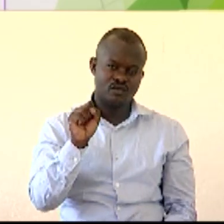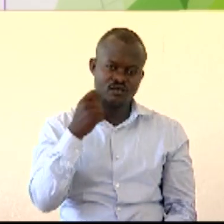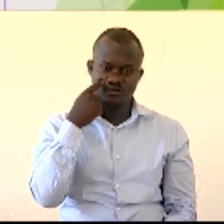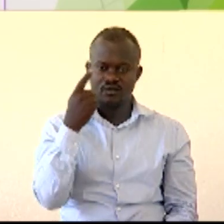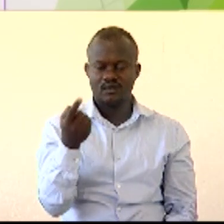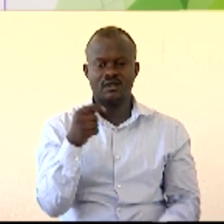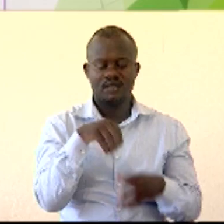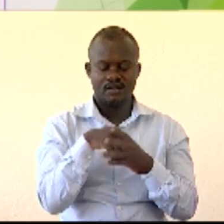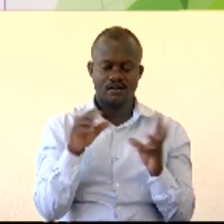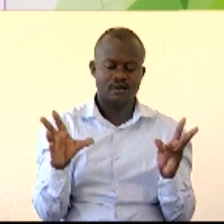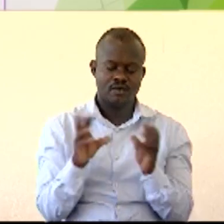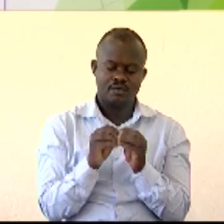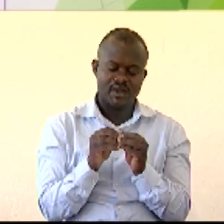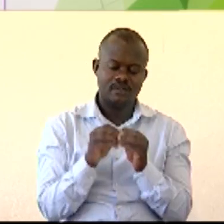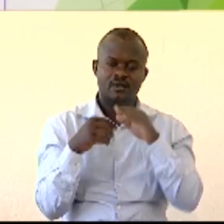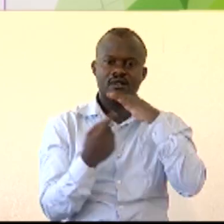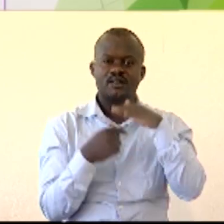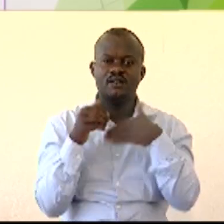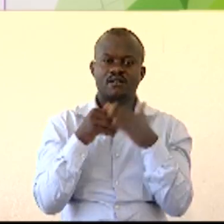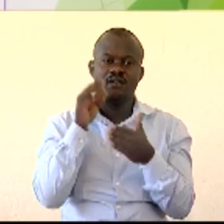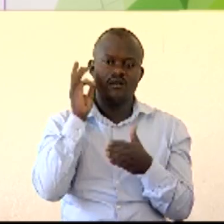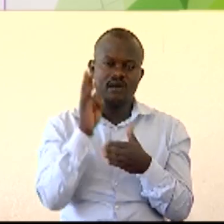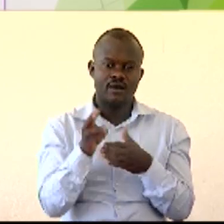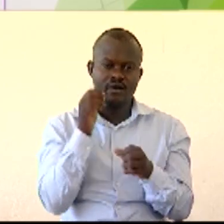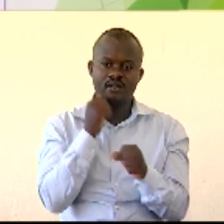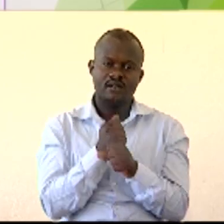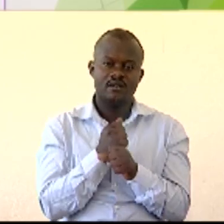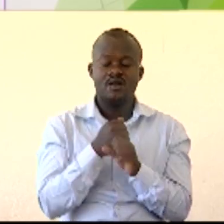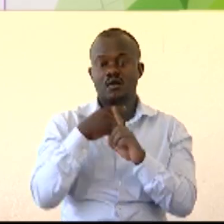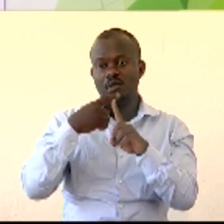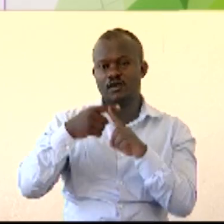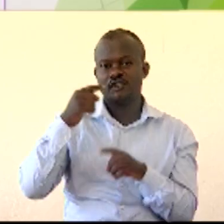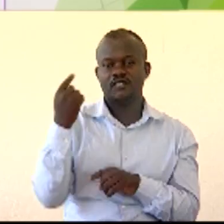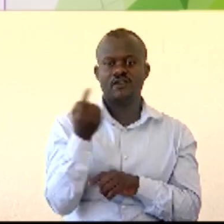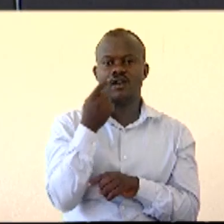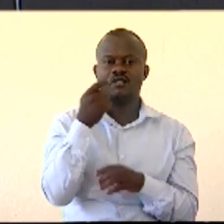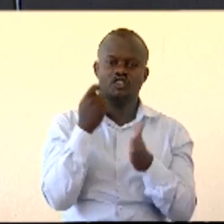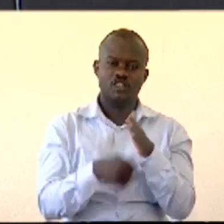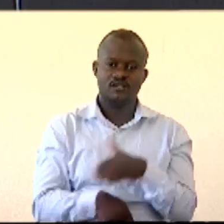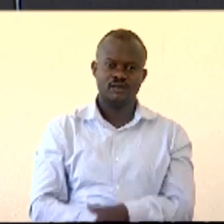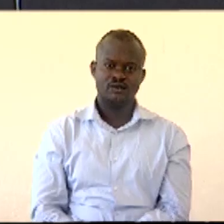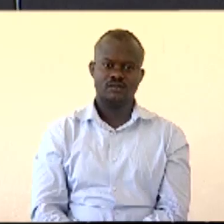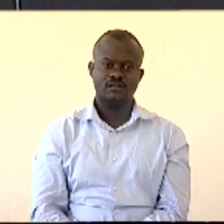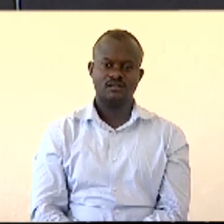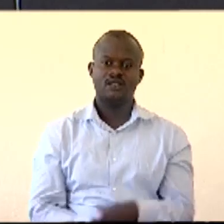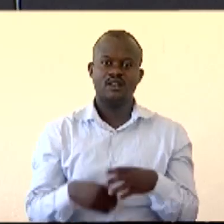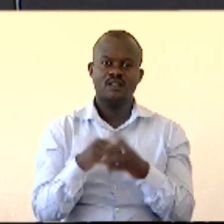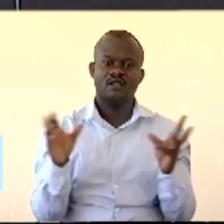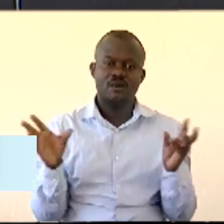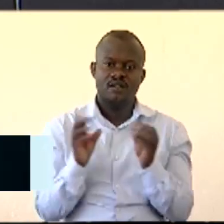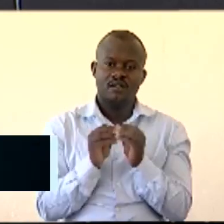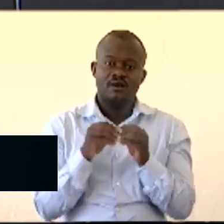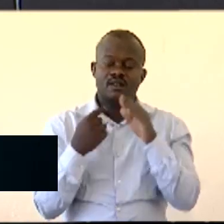in combined state, they will carry a positive 1 charge. In combined state,